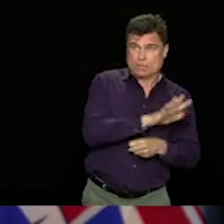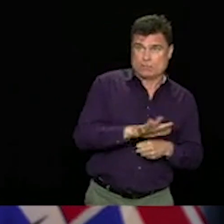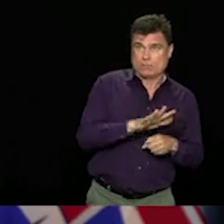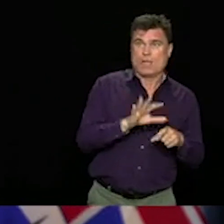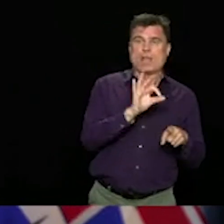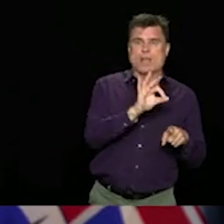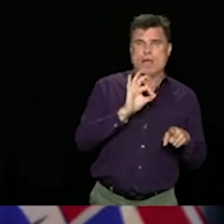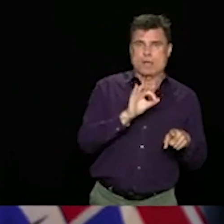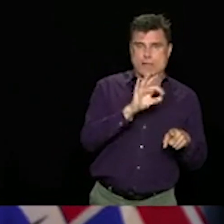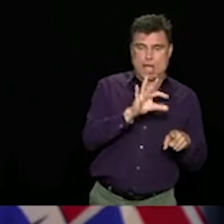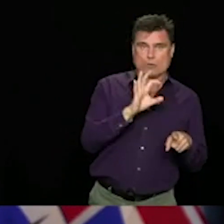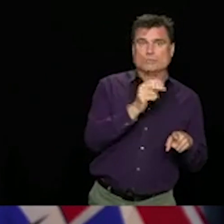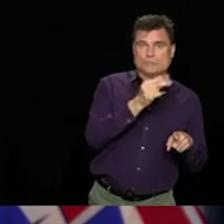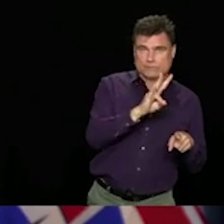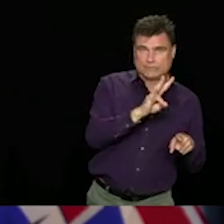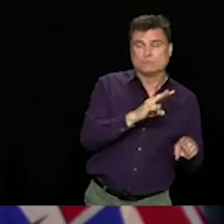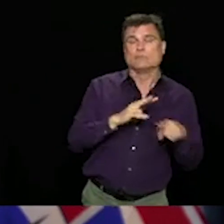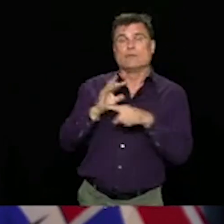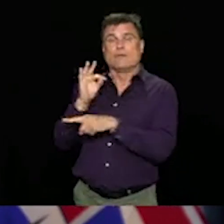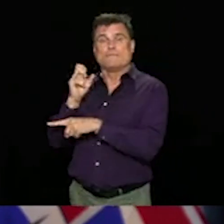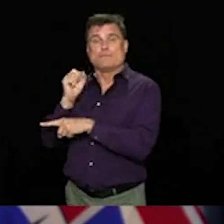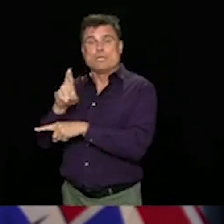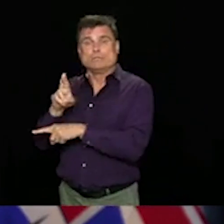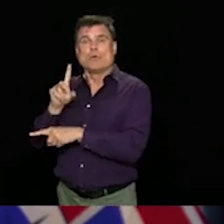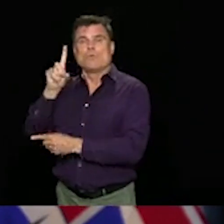917 people in the Vancouver Coastal Health Region,